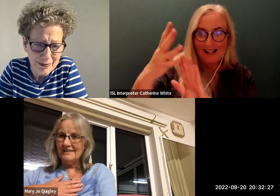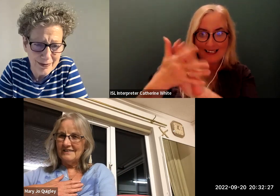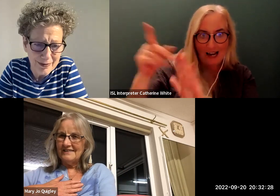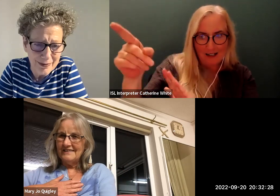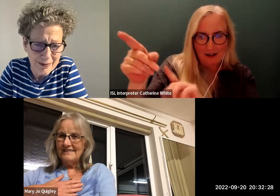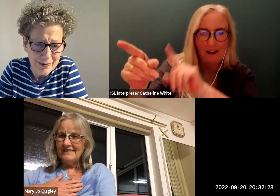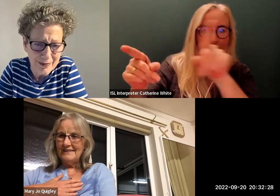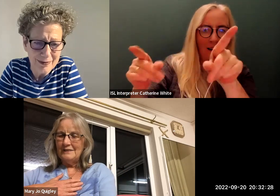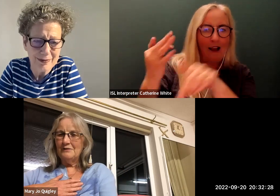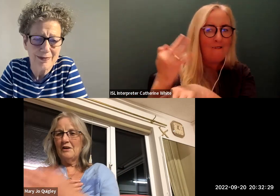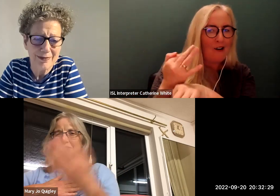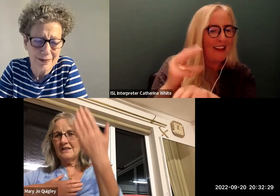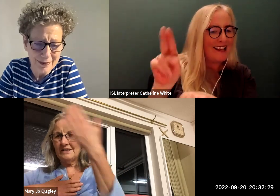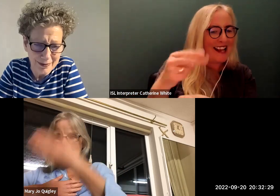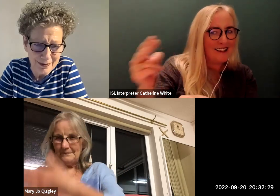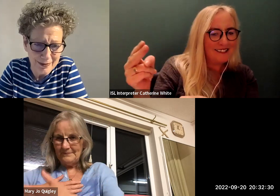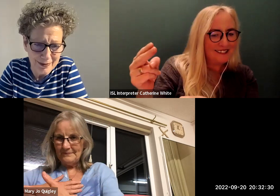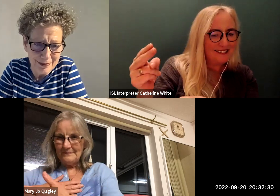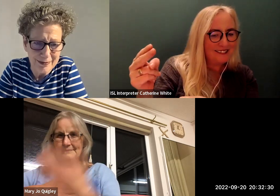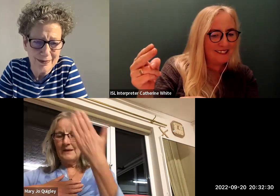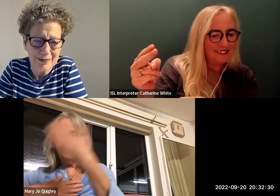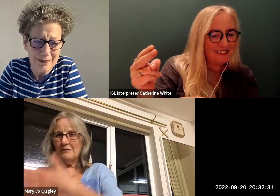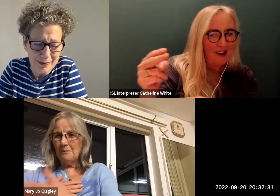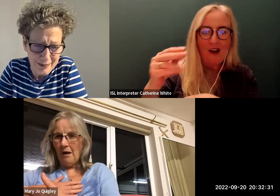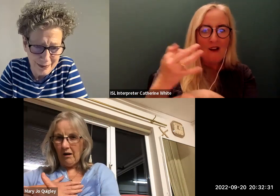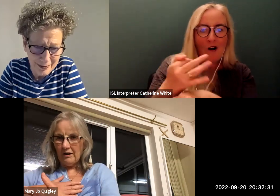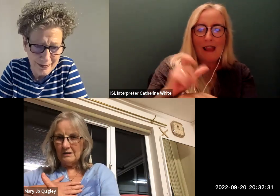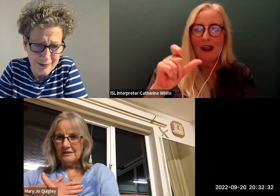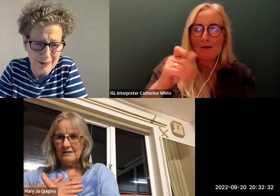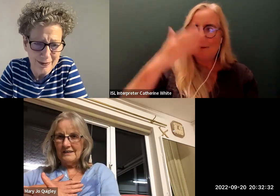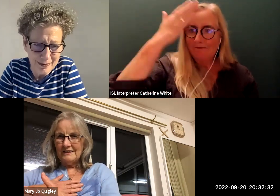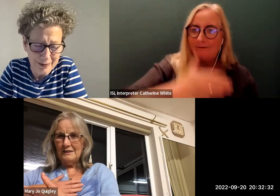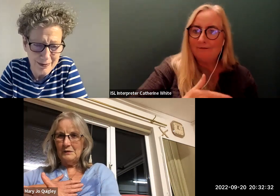can't. The father has a bit of a block,